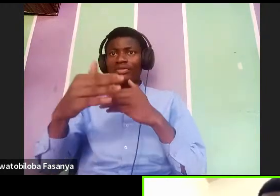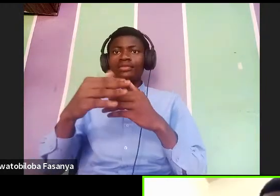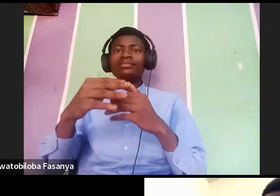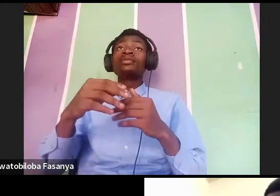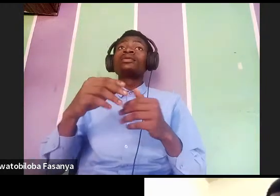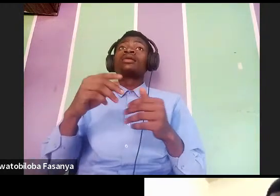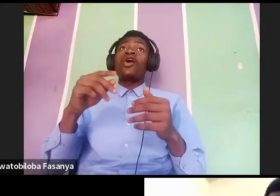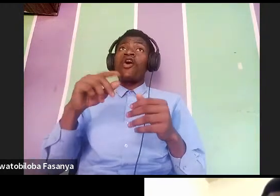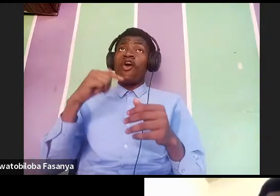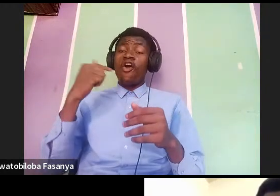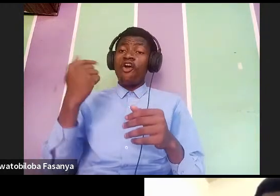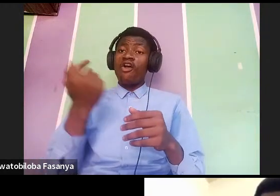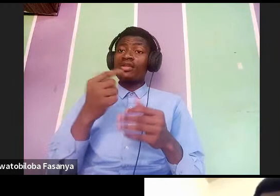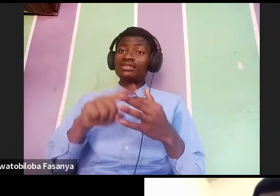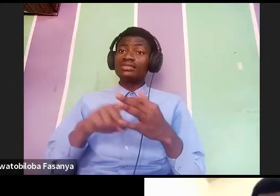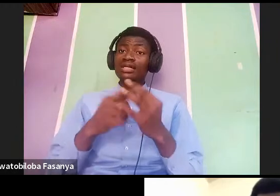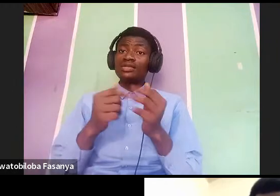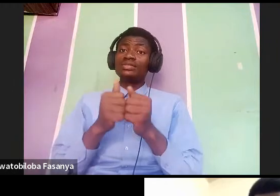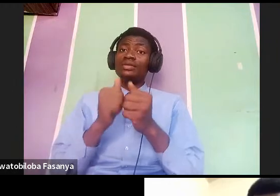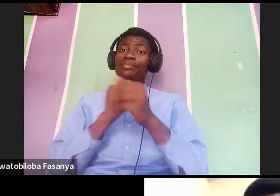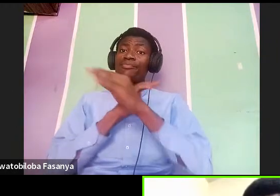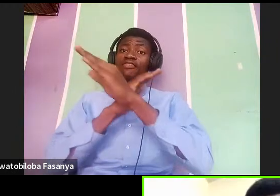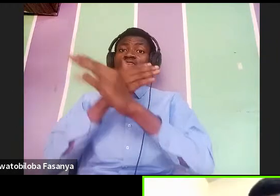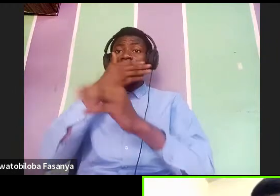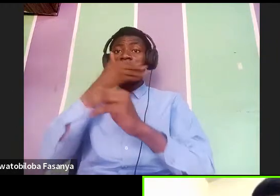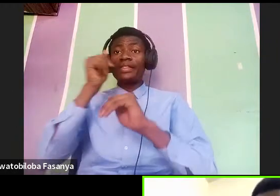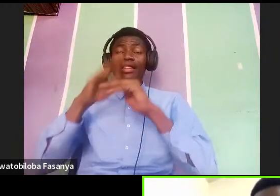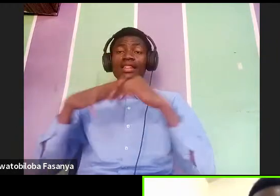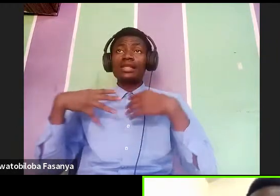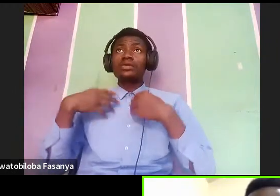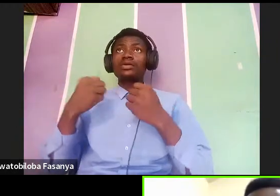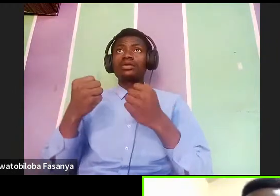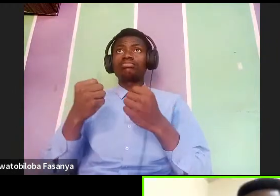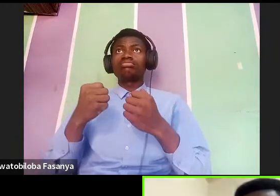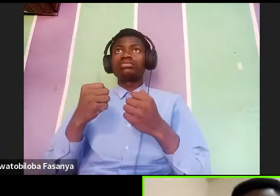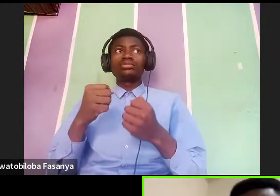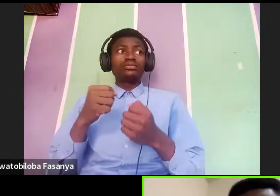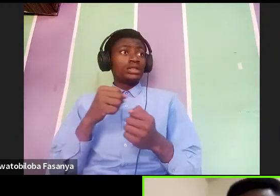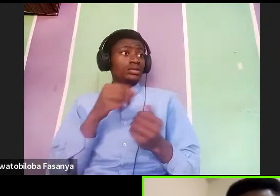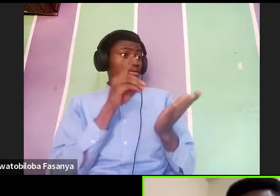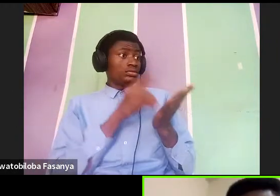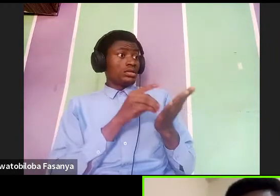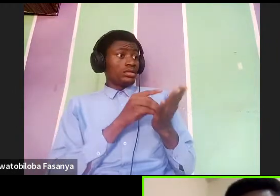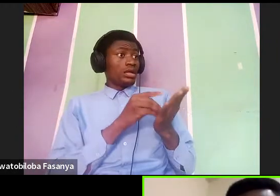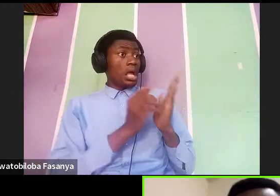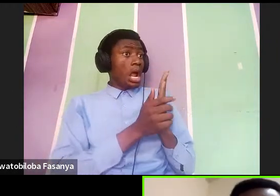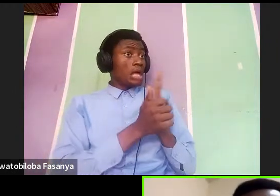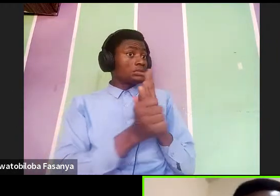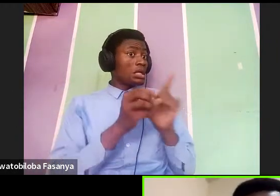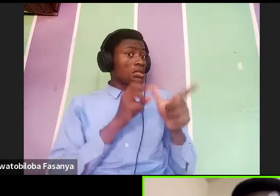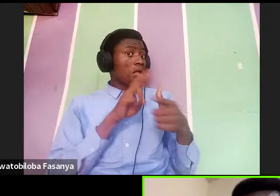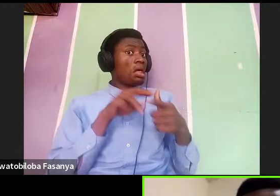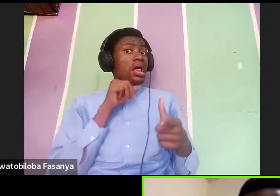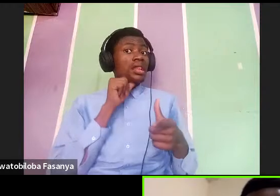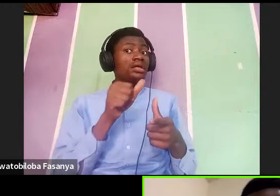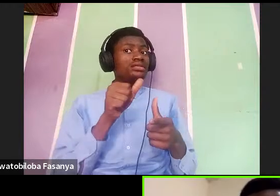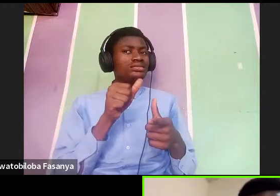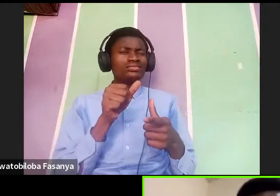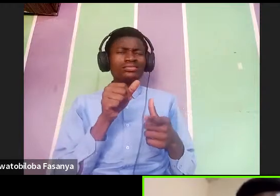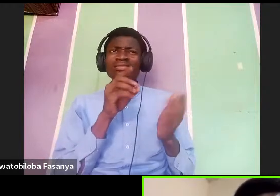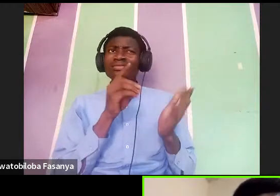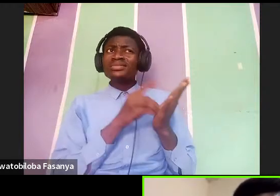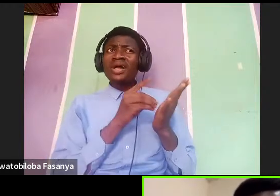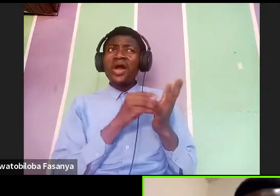cure. Are we having the right people giving the injections? Are they using the right procedures to give these injections? After they've given